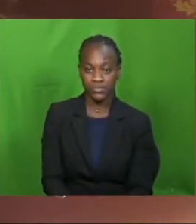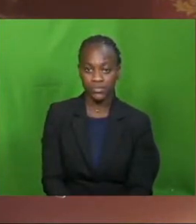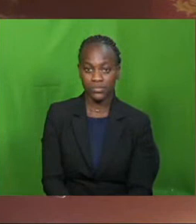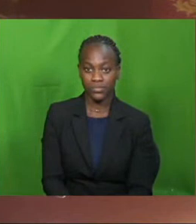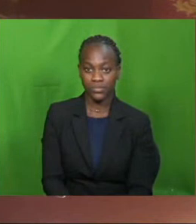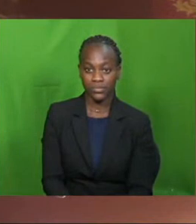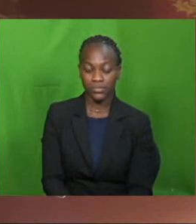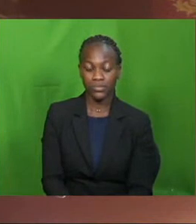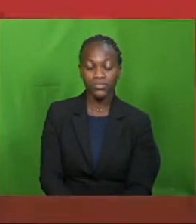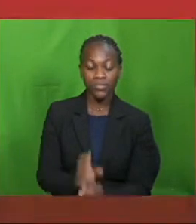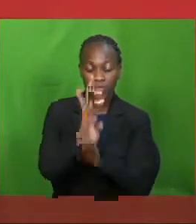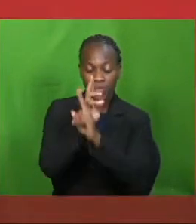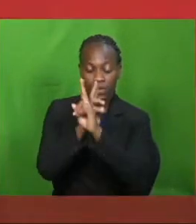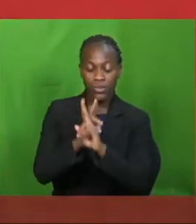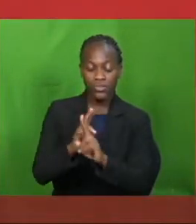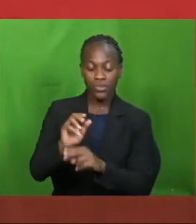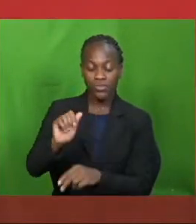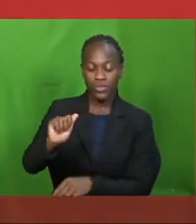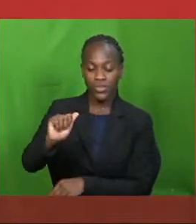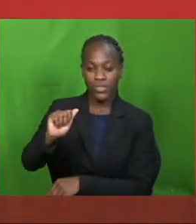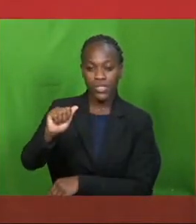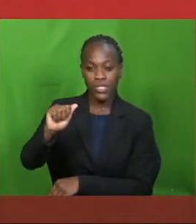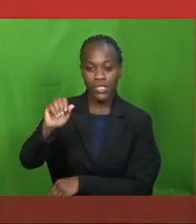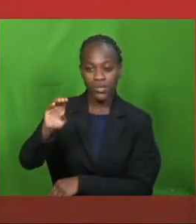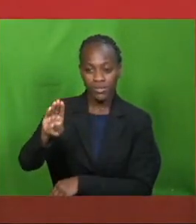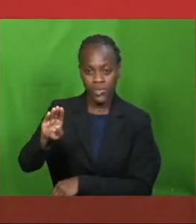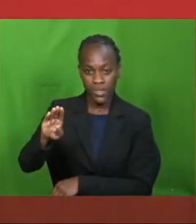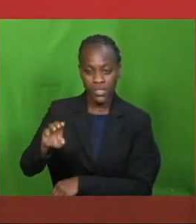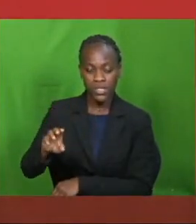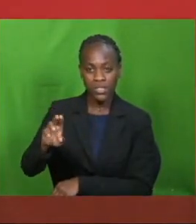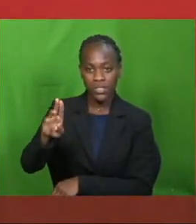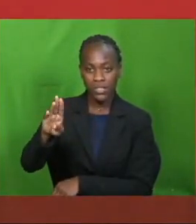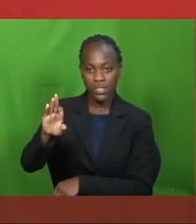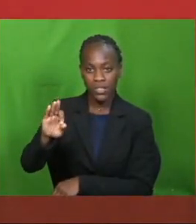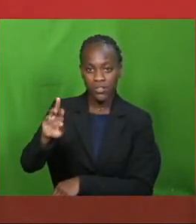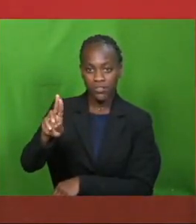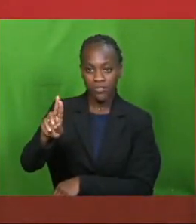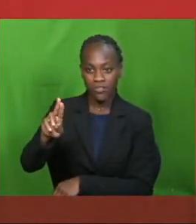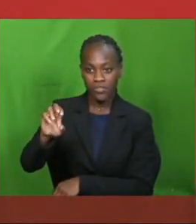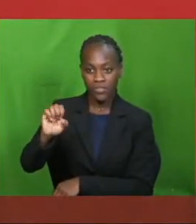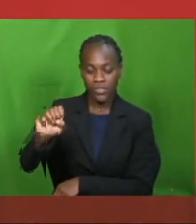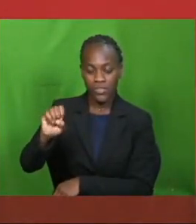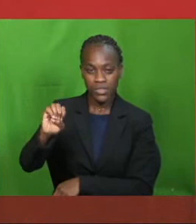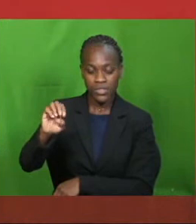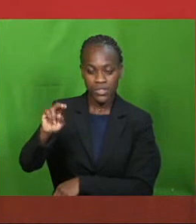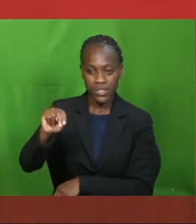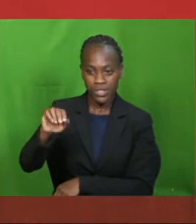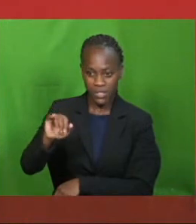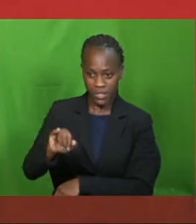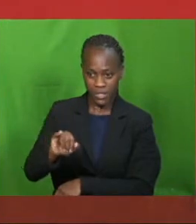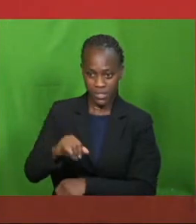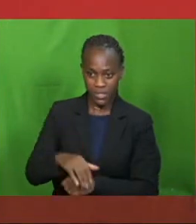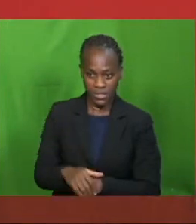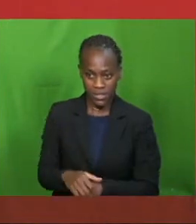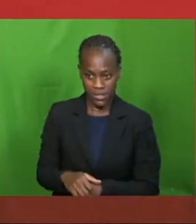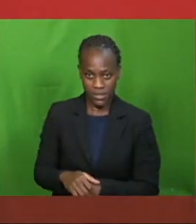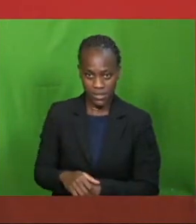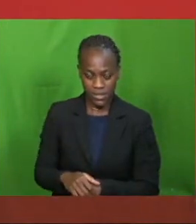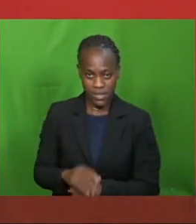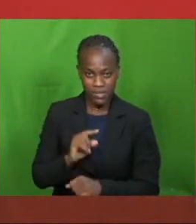Honorable A.B. Efuseni, I'm giving you the opportunity on condition that today you will not give us